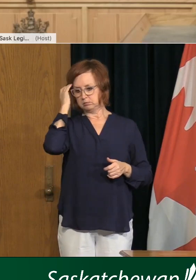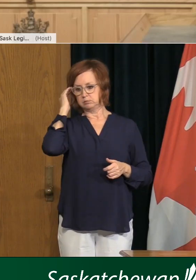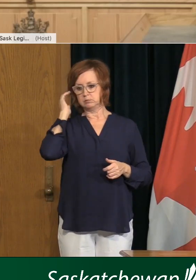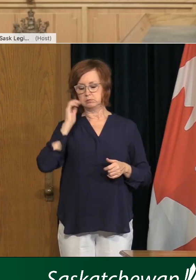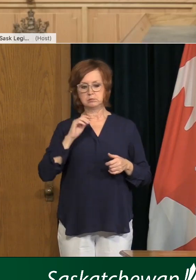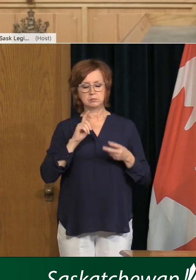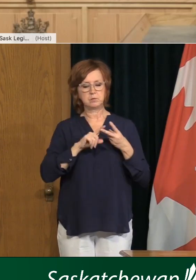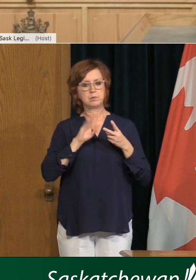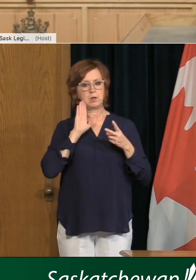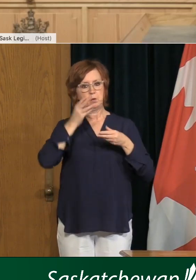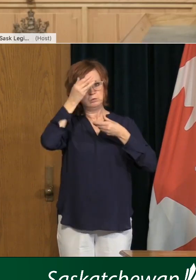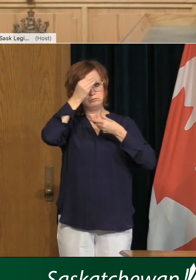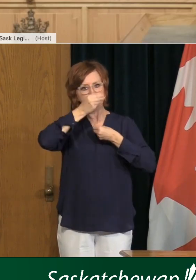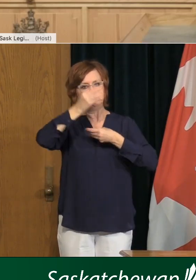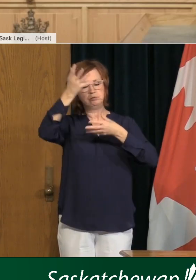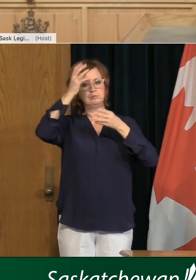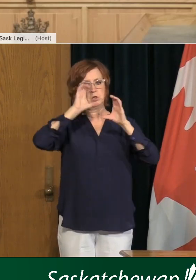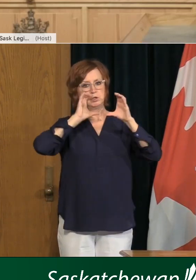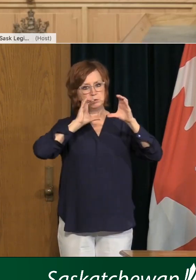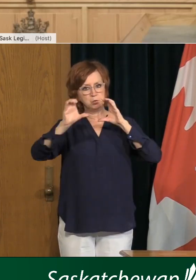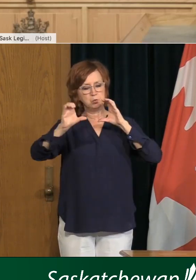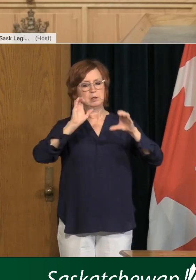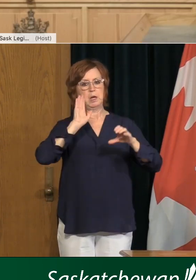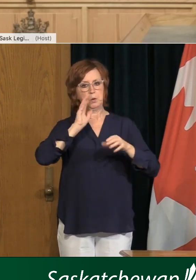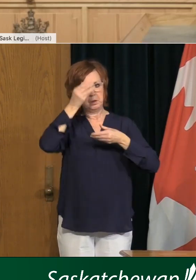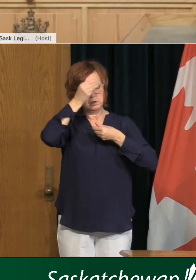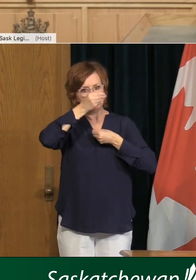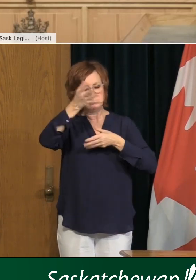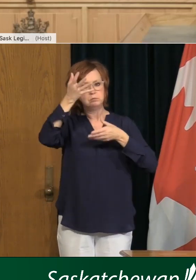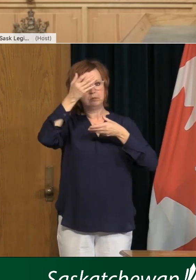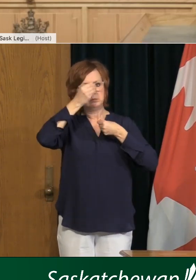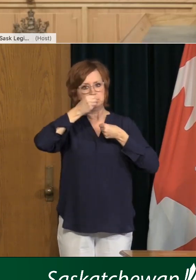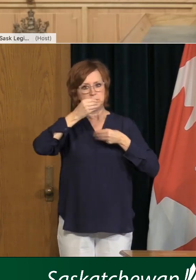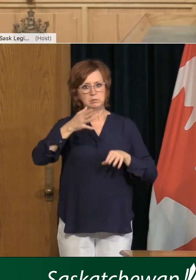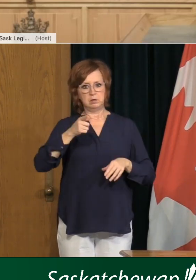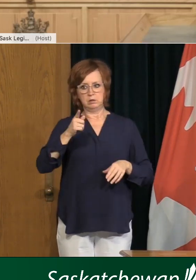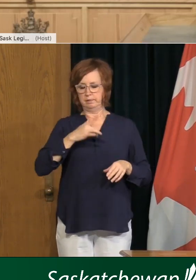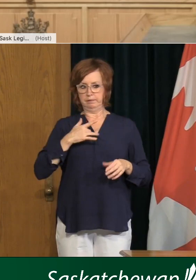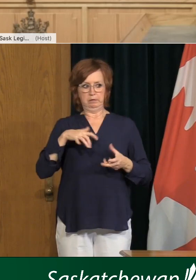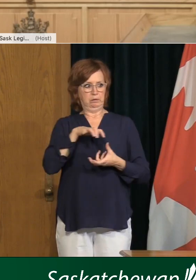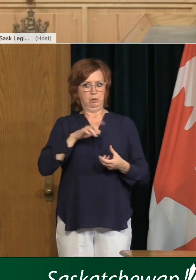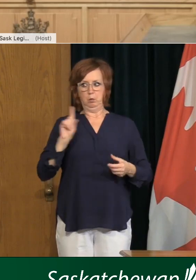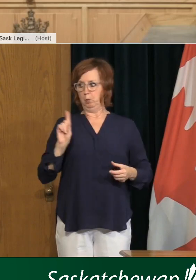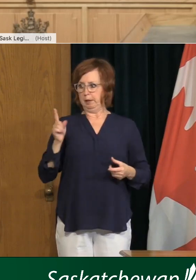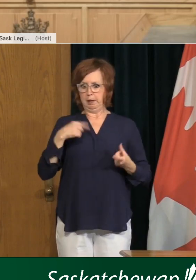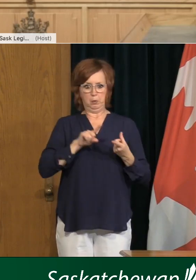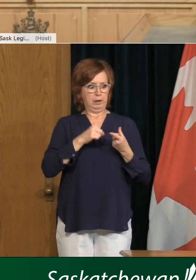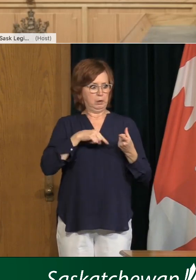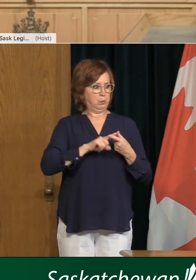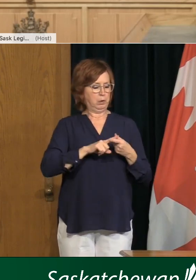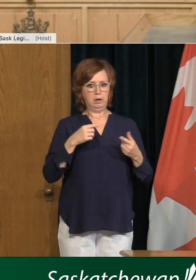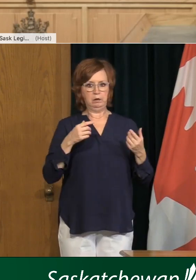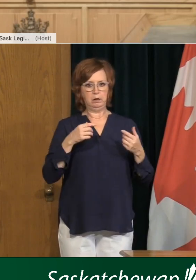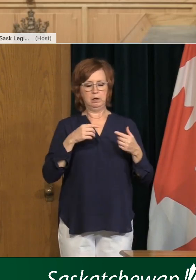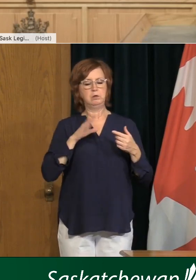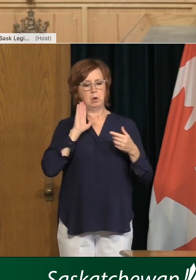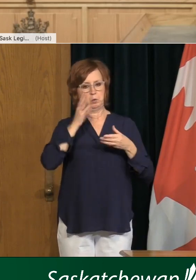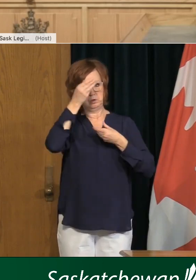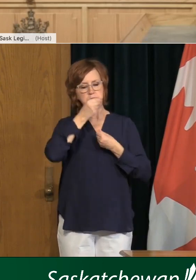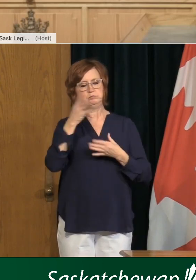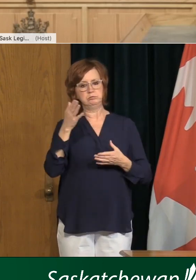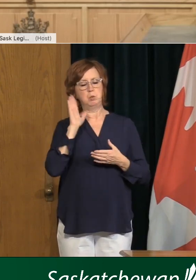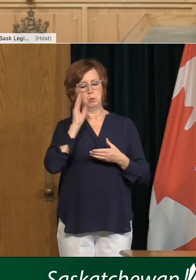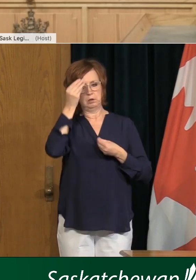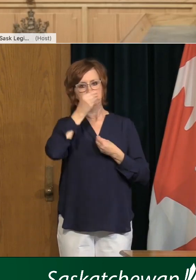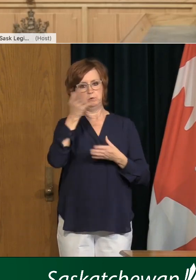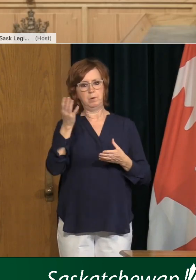will occur as services are brought back online, and that will be shared as quickly as possible. Healthcare